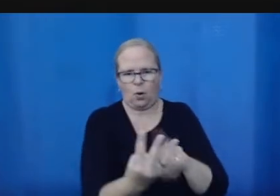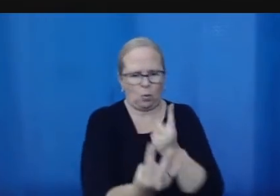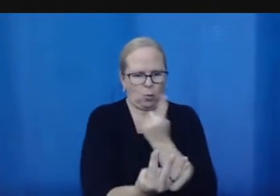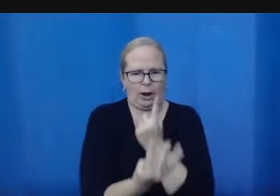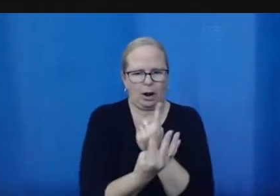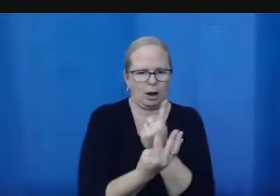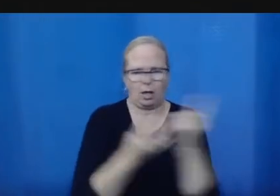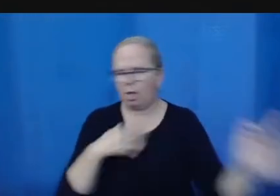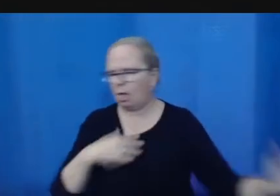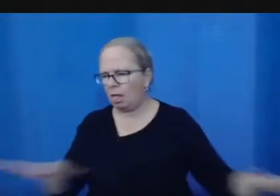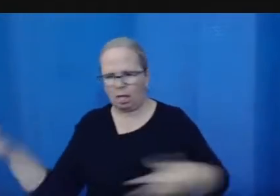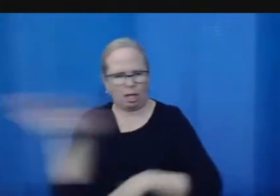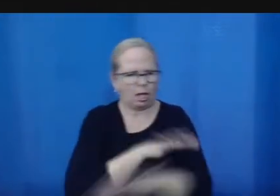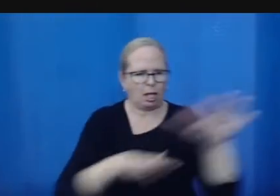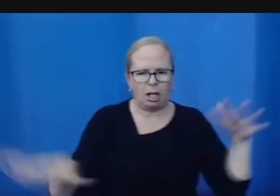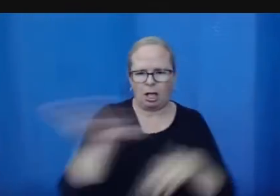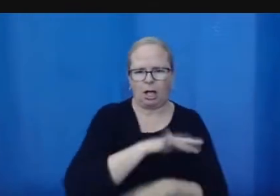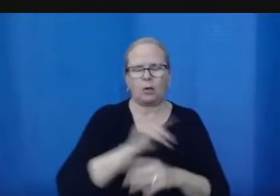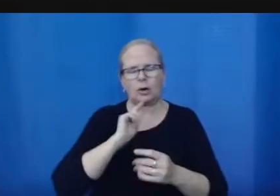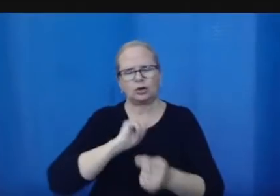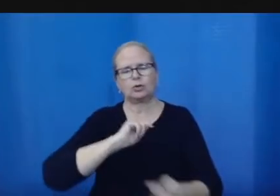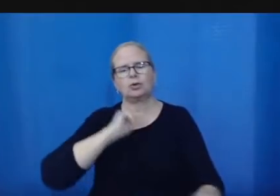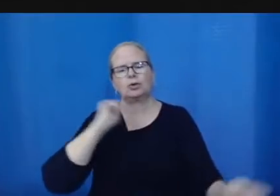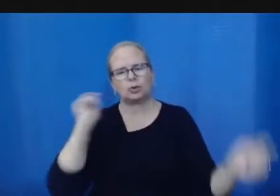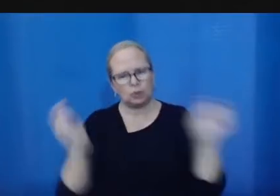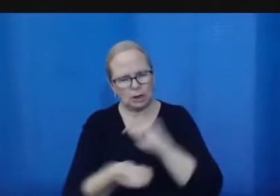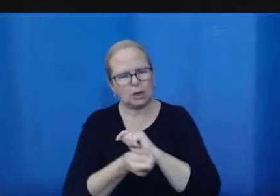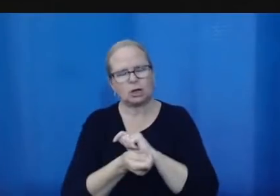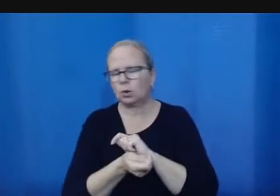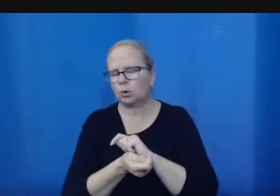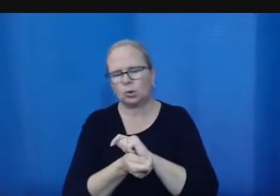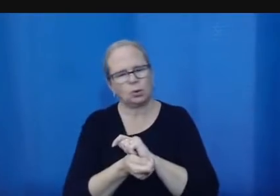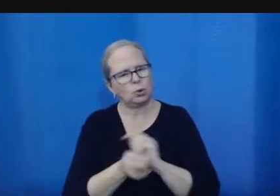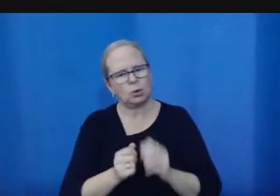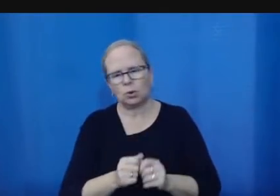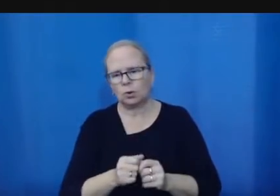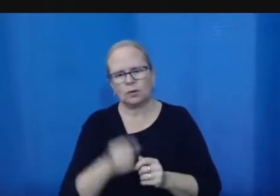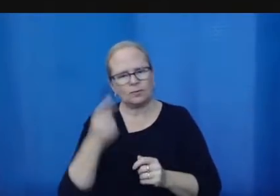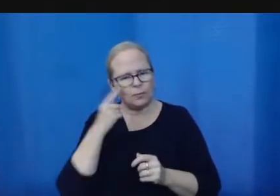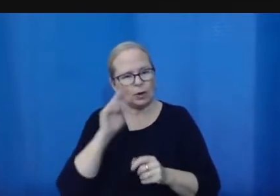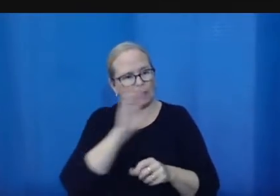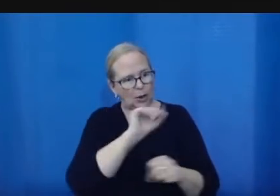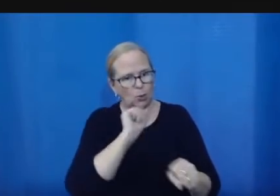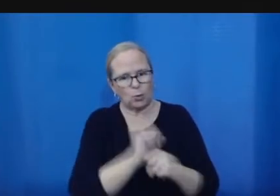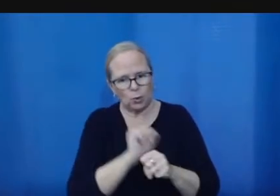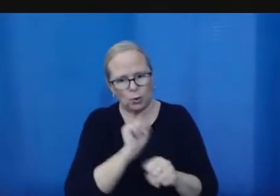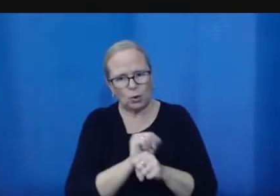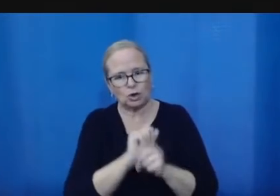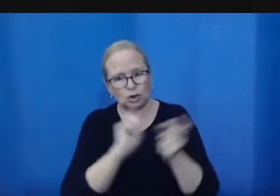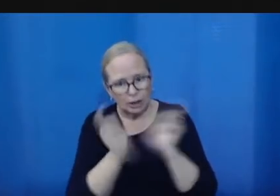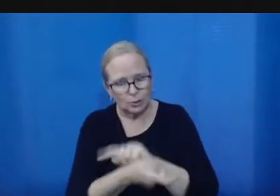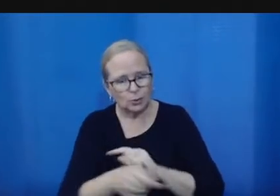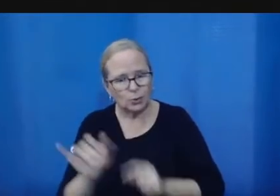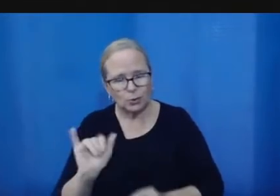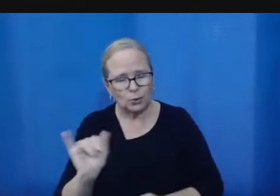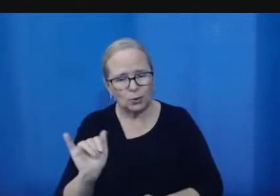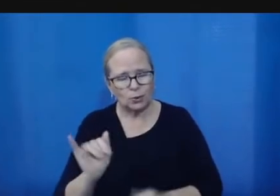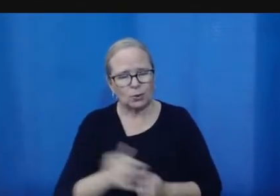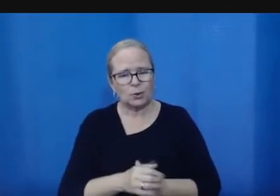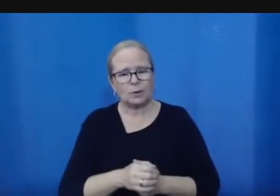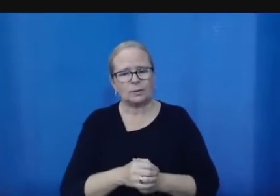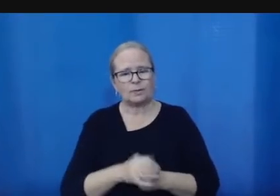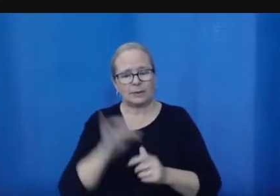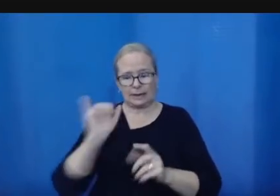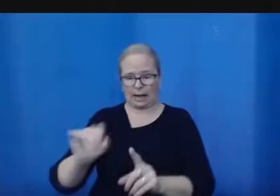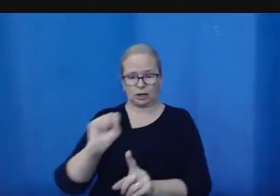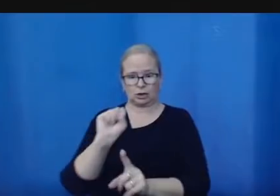And because it's been a situation of grievous danger and